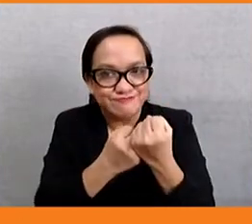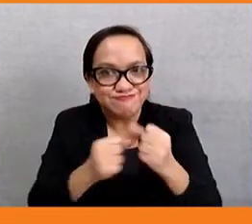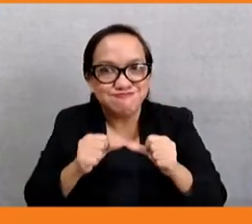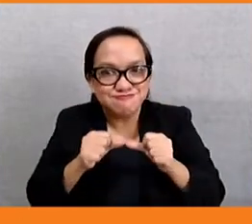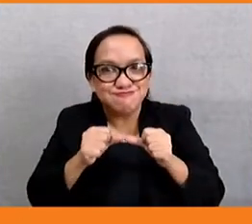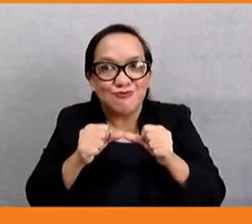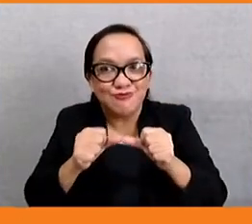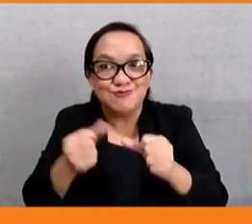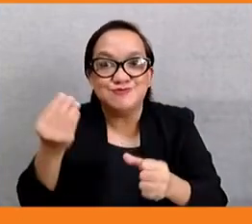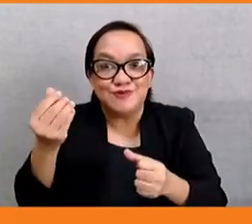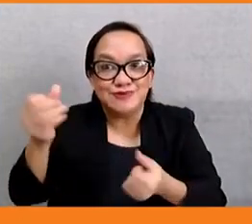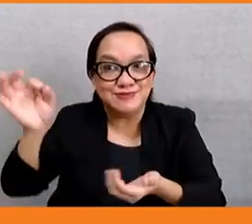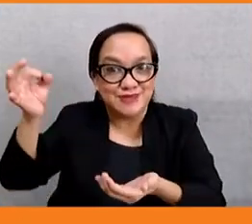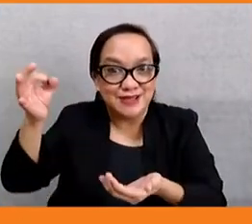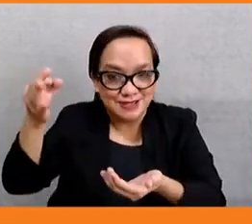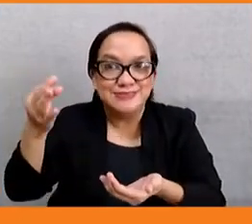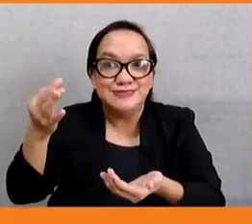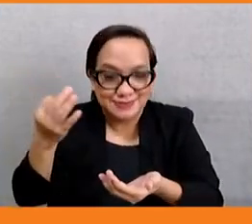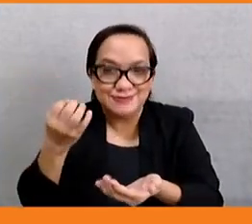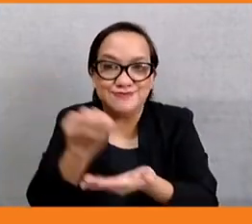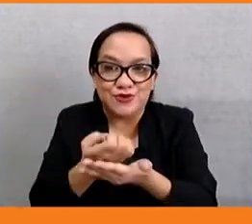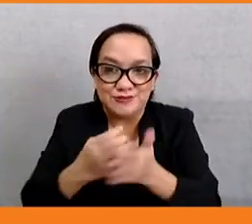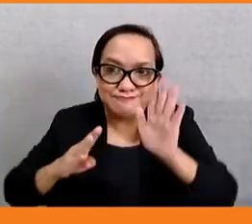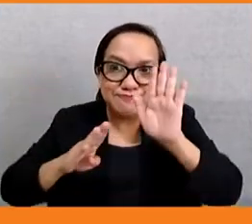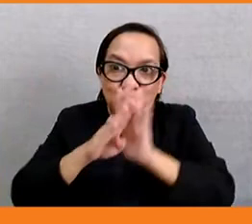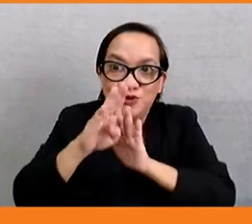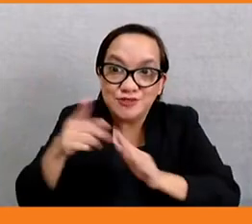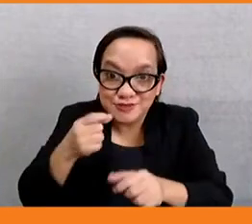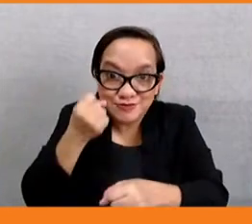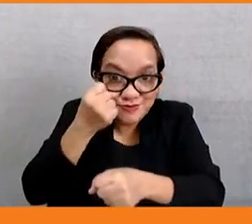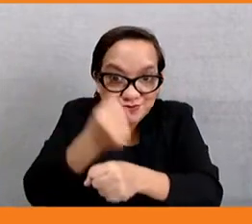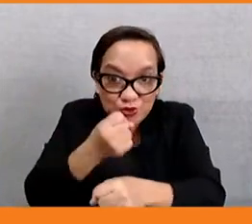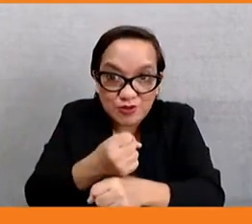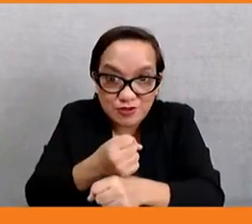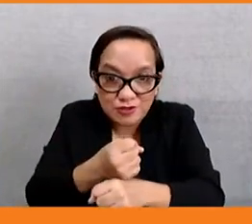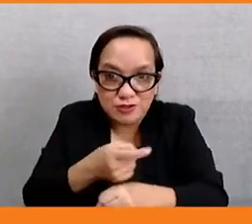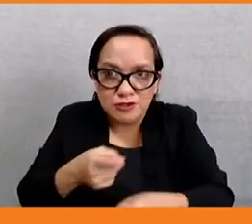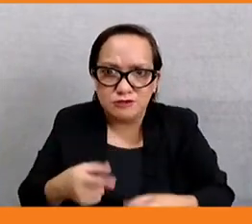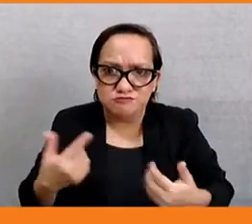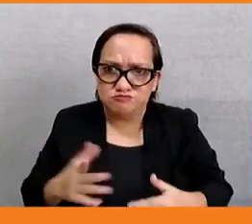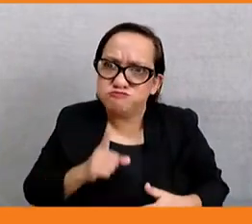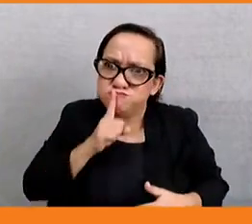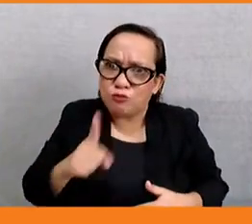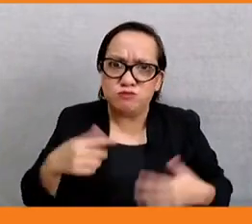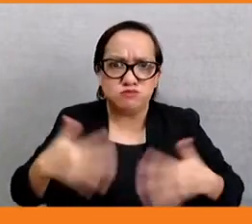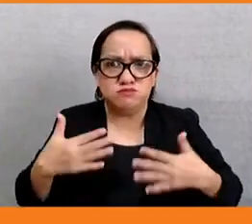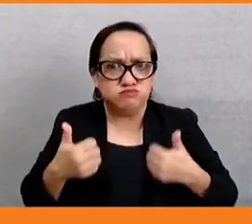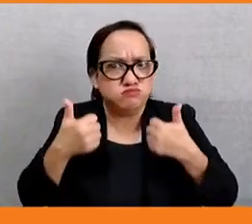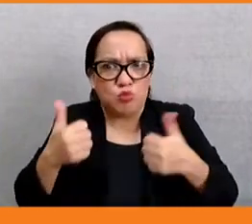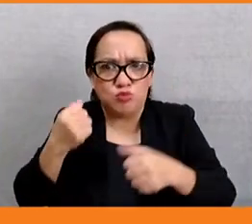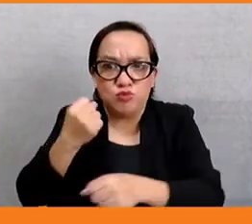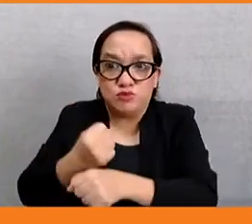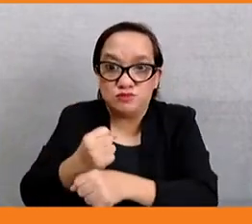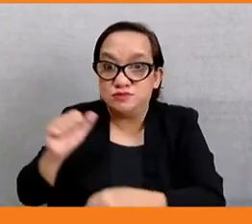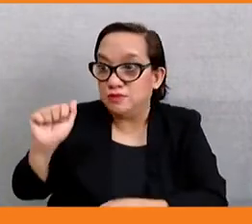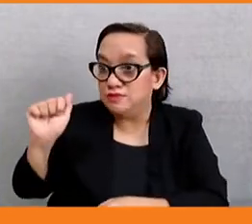productive employment, and decent work for all. ADB will support the creation of quality jobs